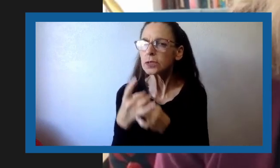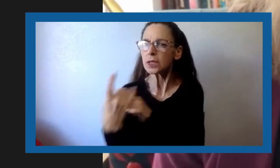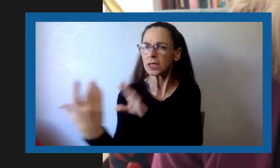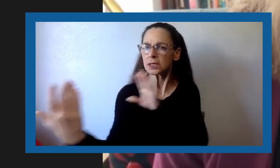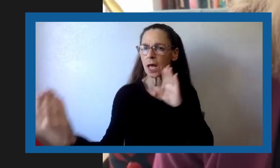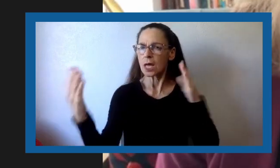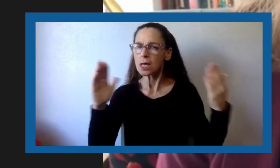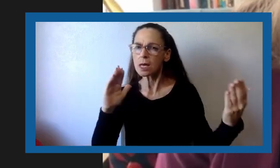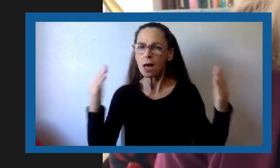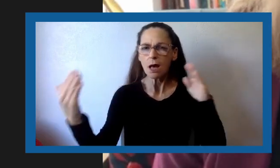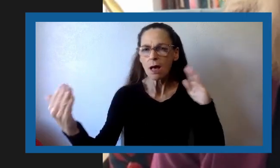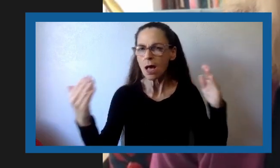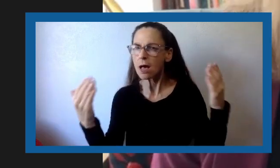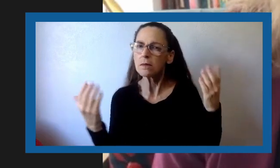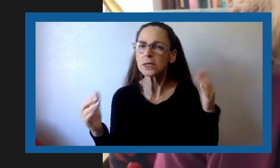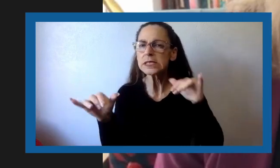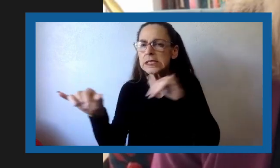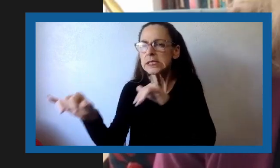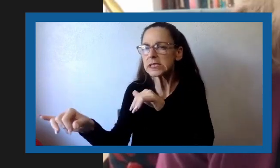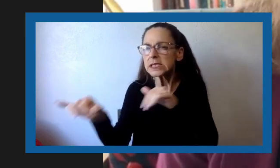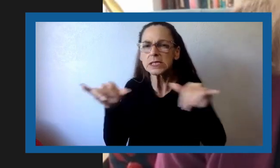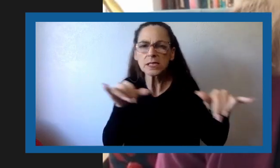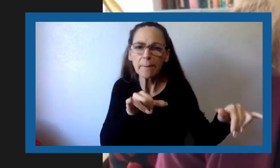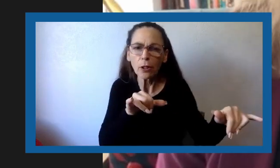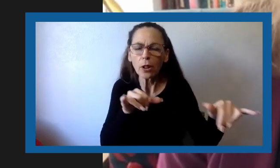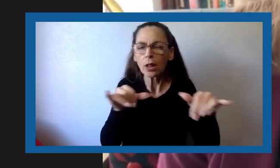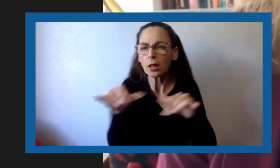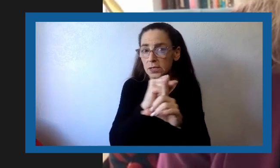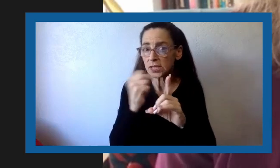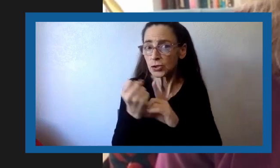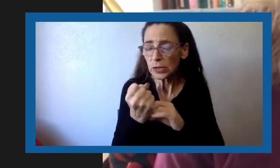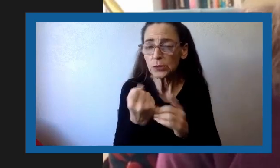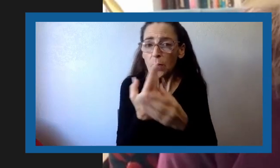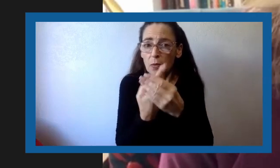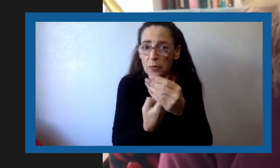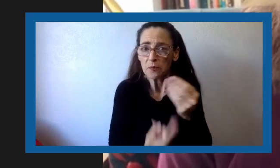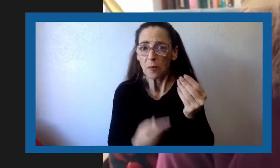compare, that there's sort of a very similar situation.